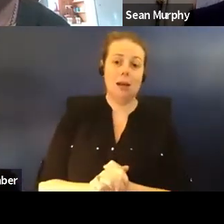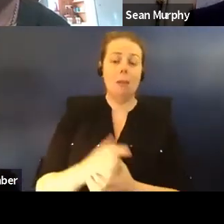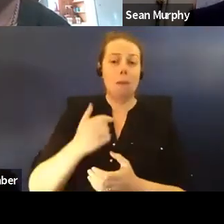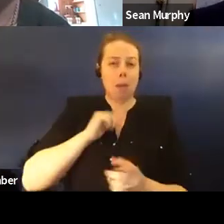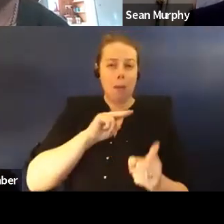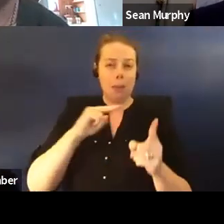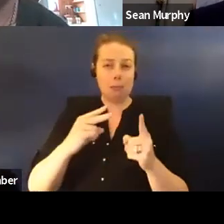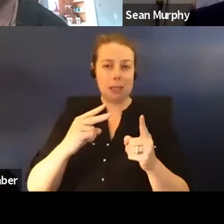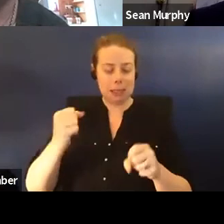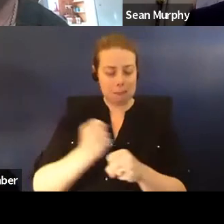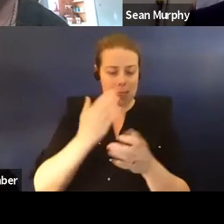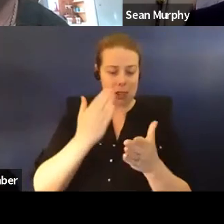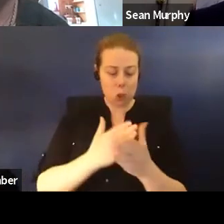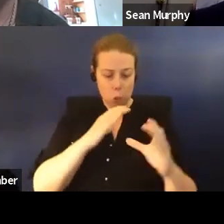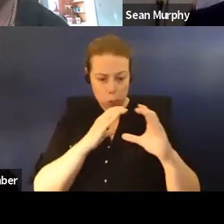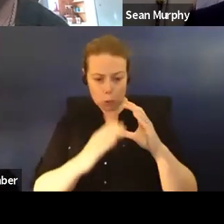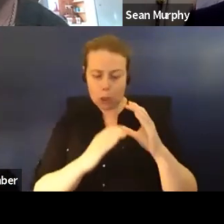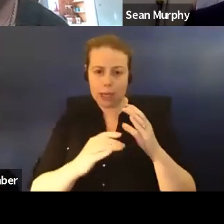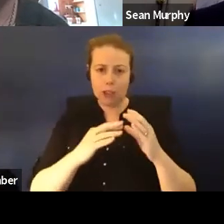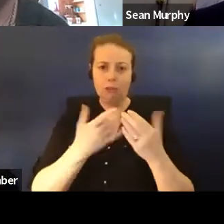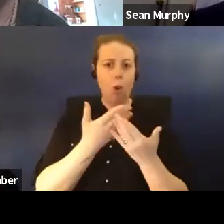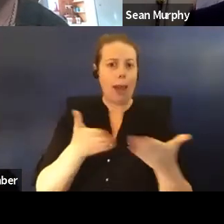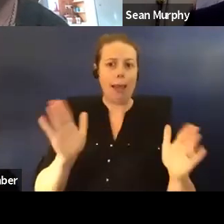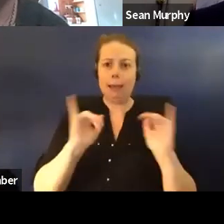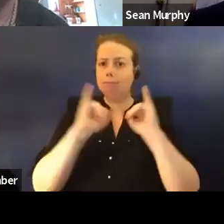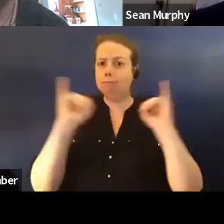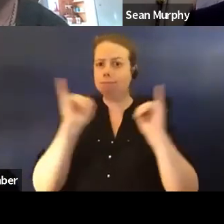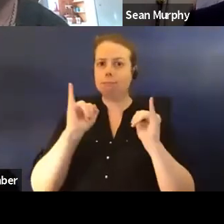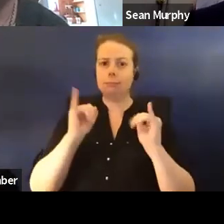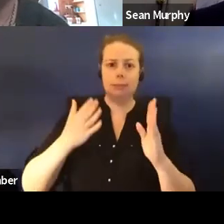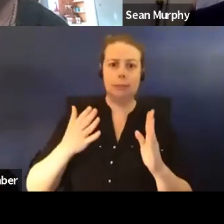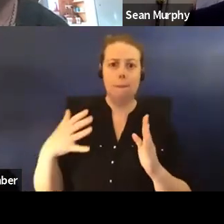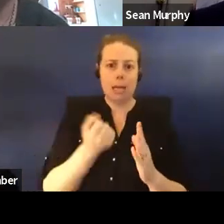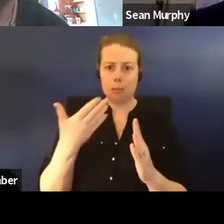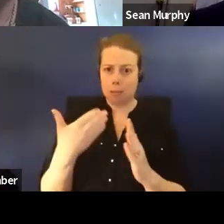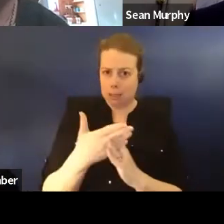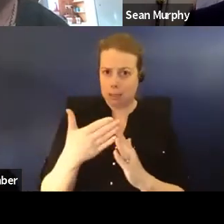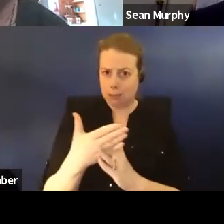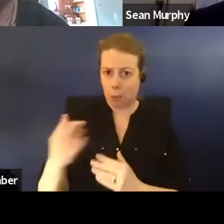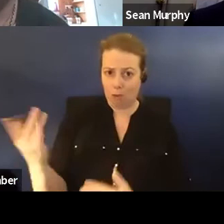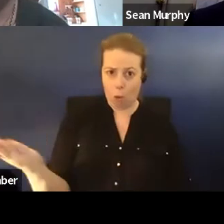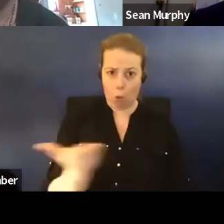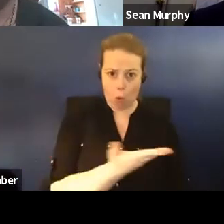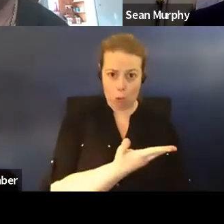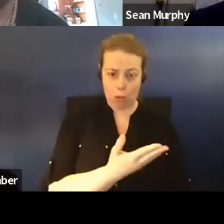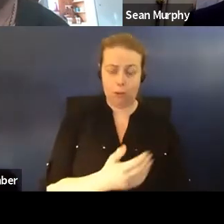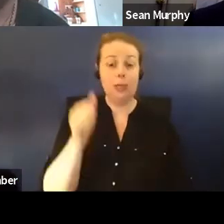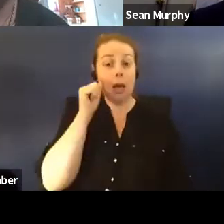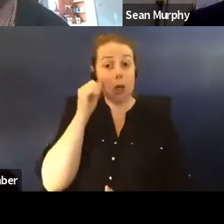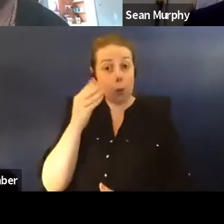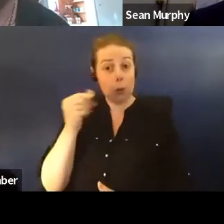any disaster is accessible to all. I have heard anecdotally that people in certain disability